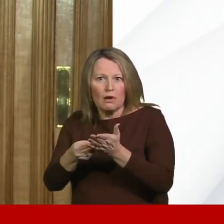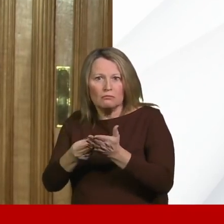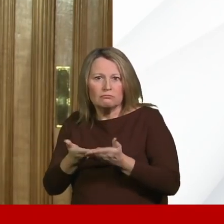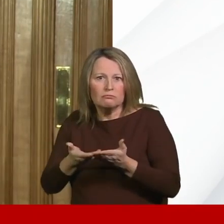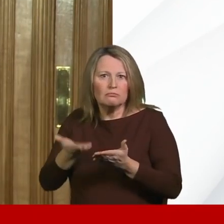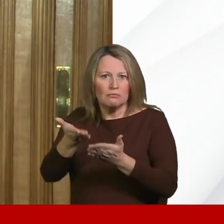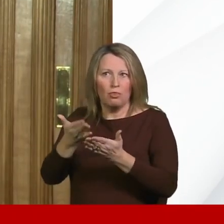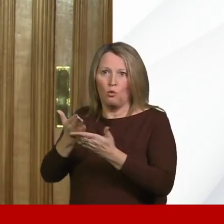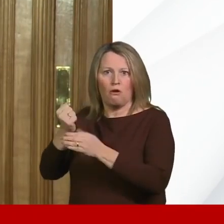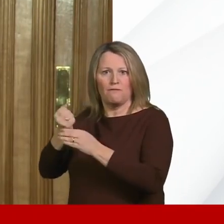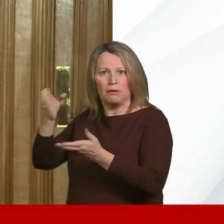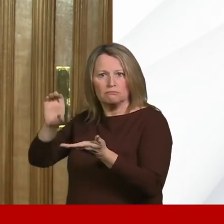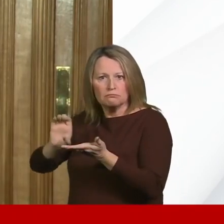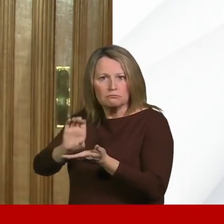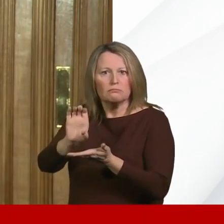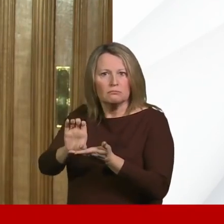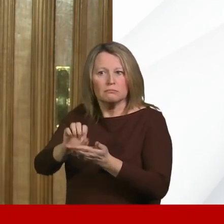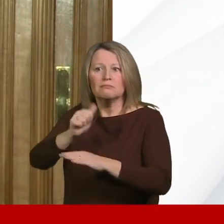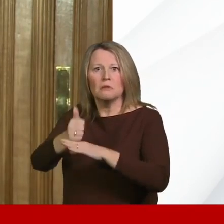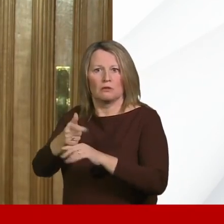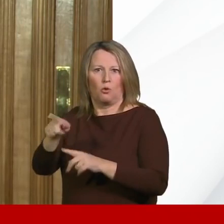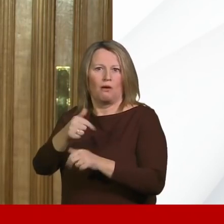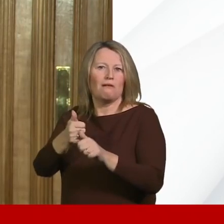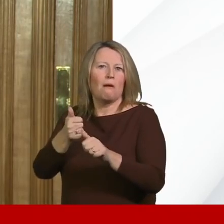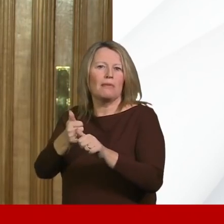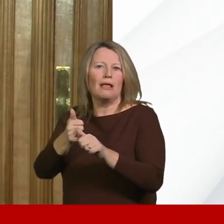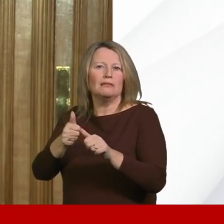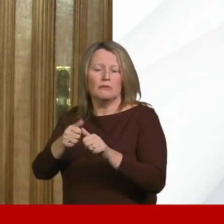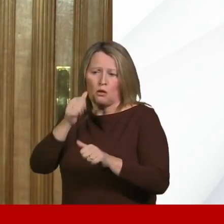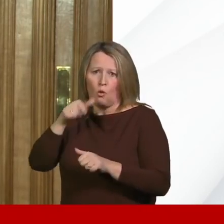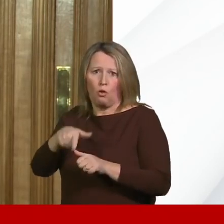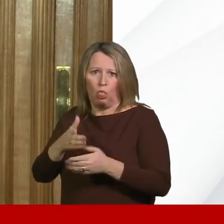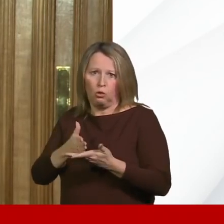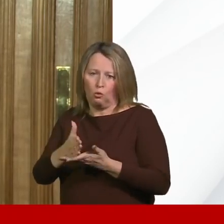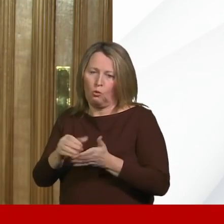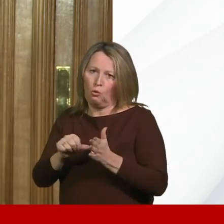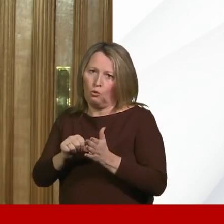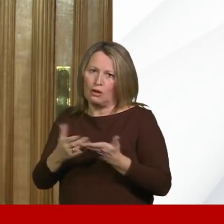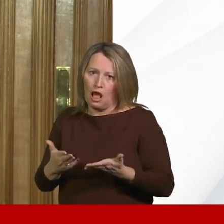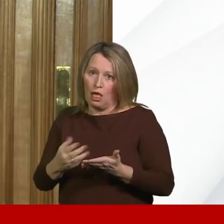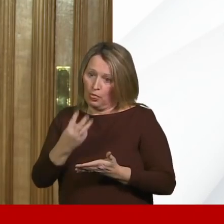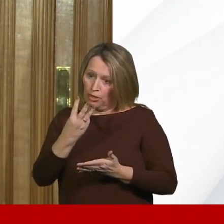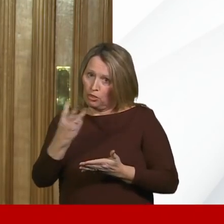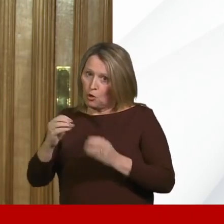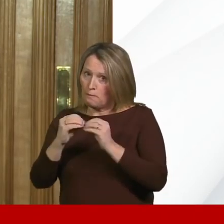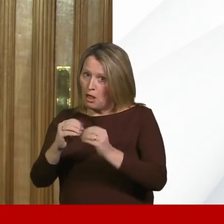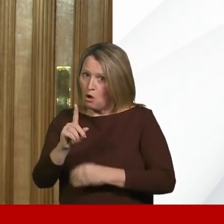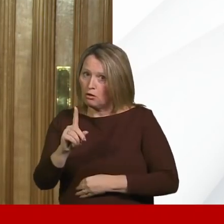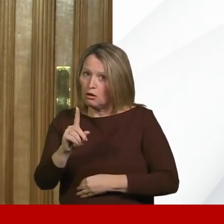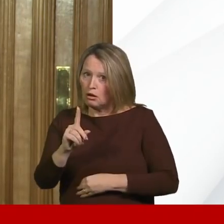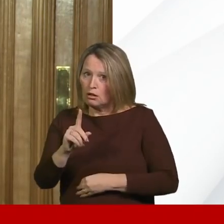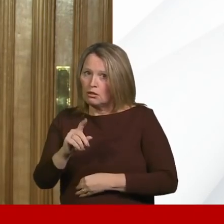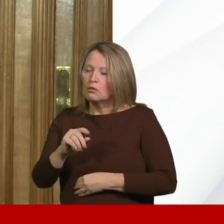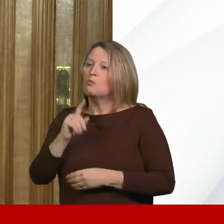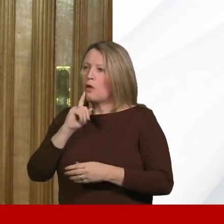lenders, make sure that we keep their lenders going. And there is already a big package, as you know, about 20 billion